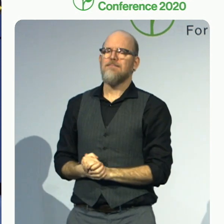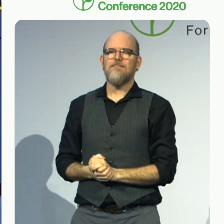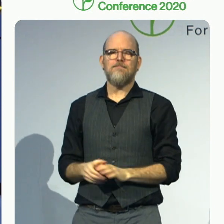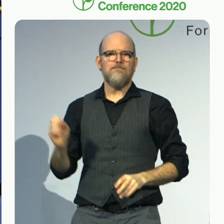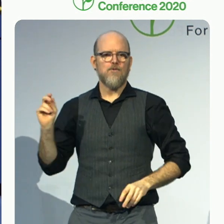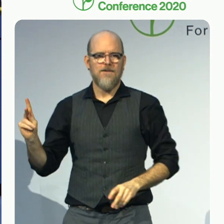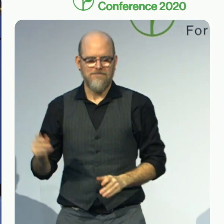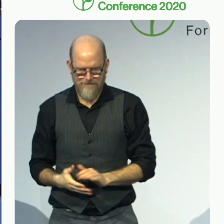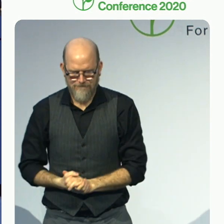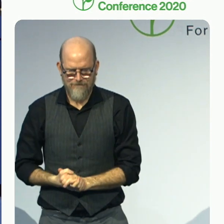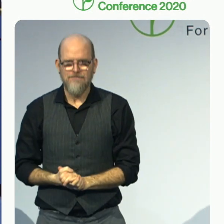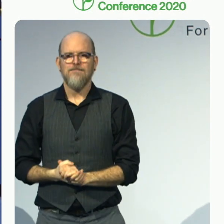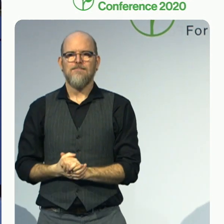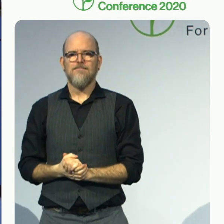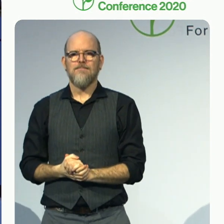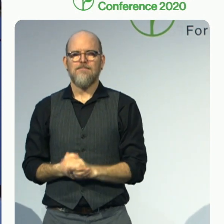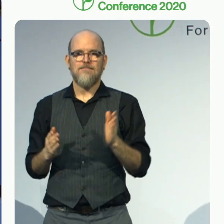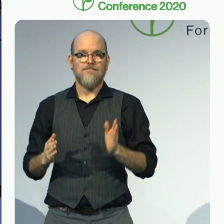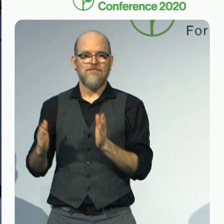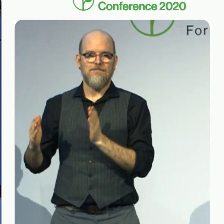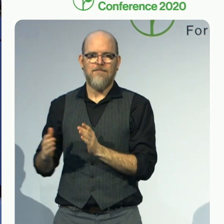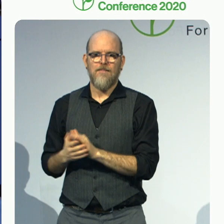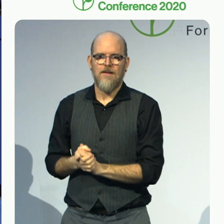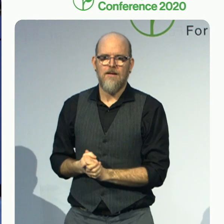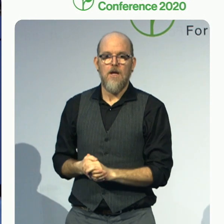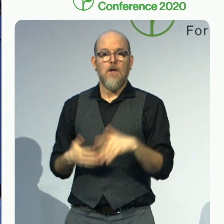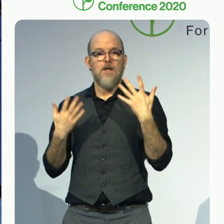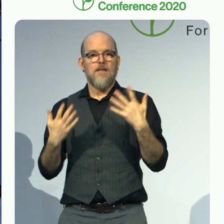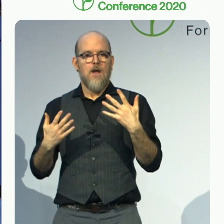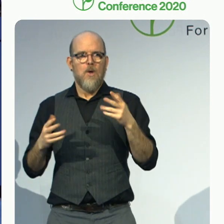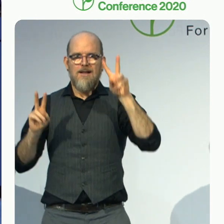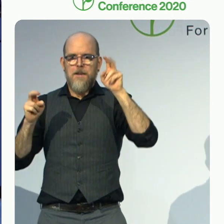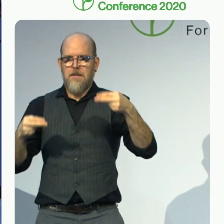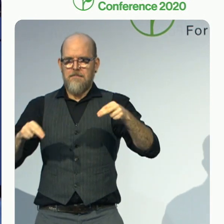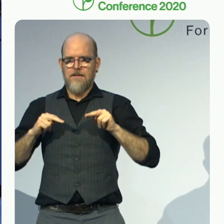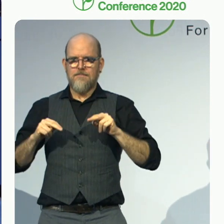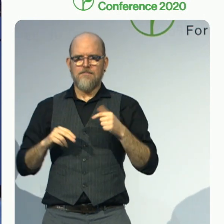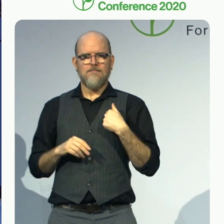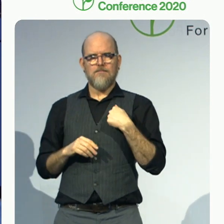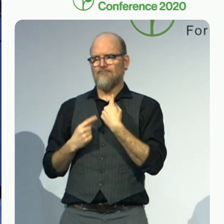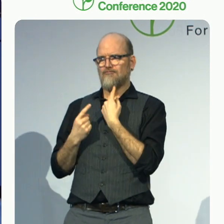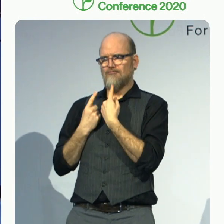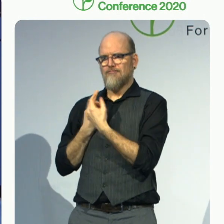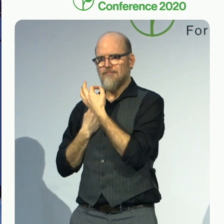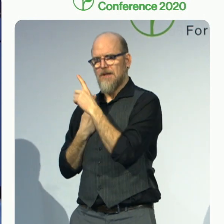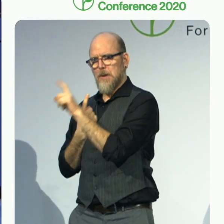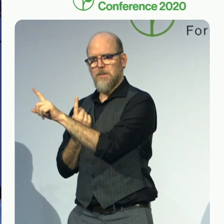Also to get this back on this first round, we all agree, including you and the whole inclusion movement,